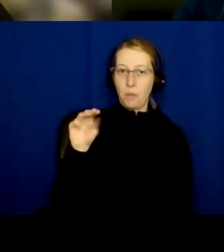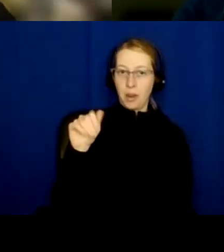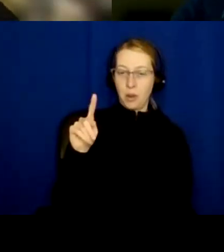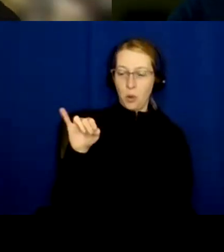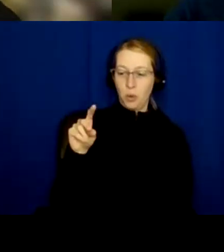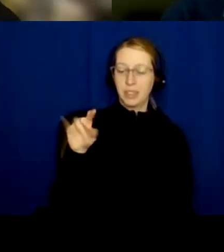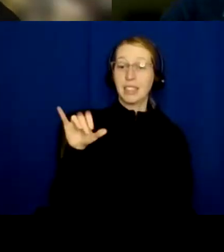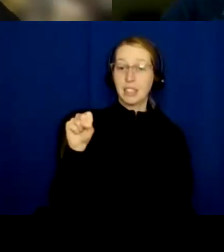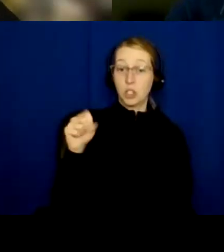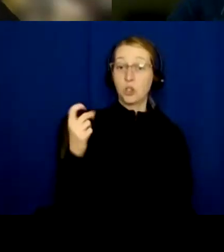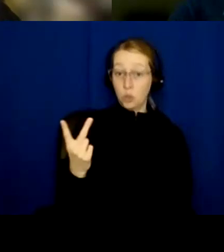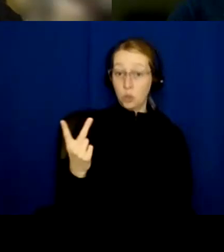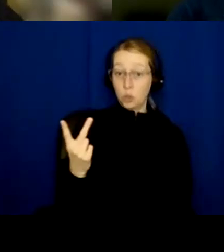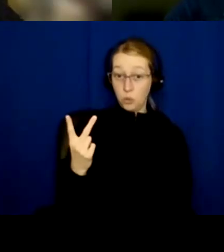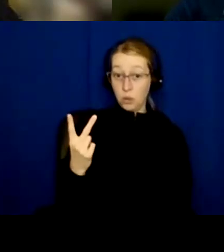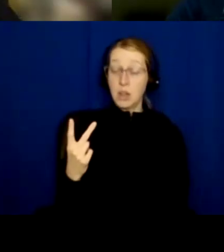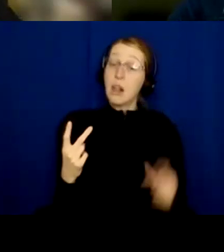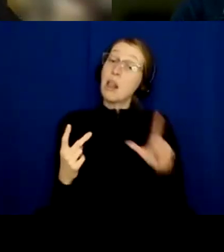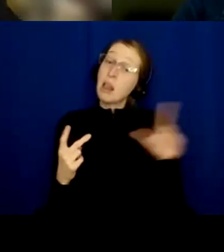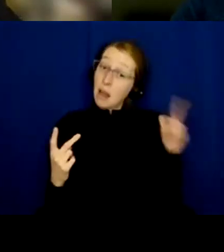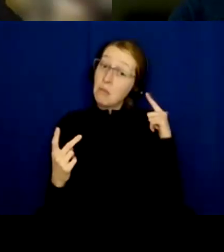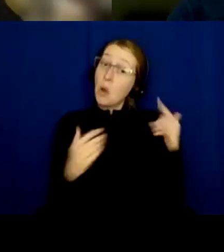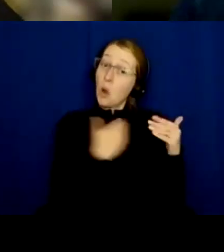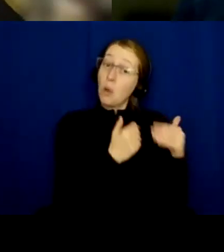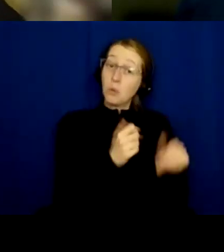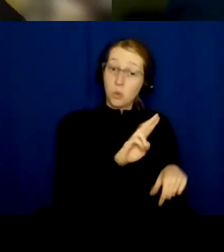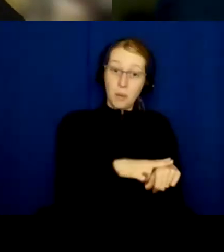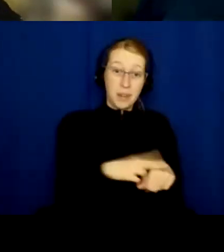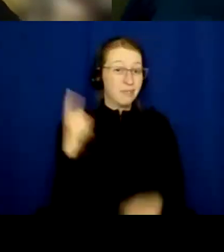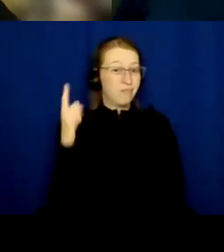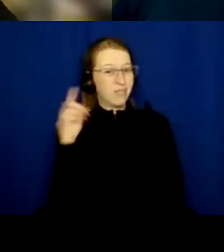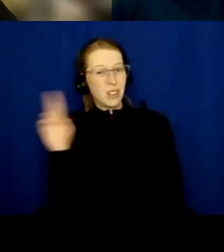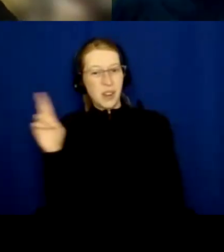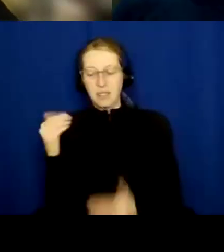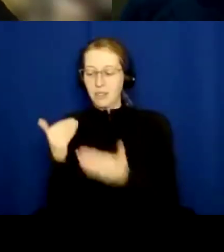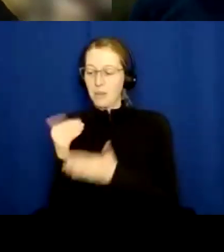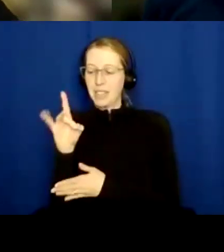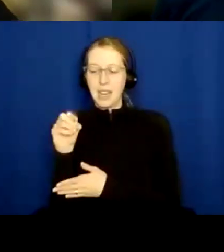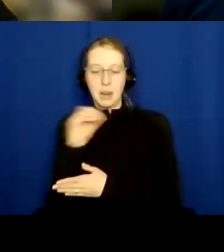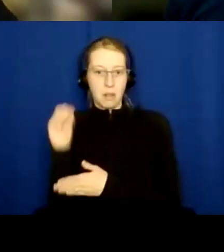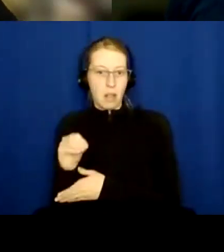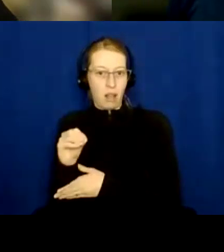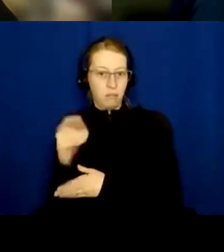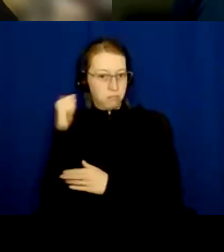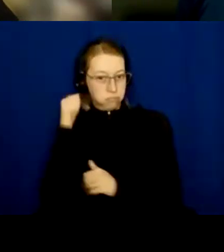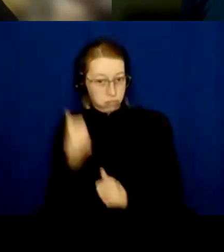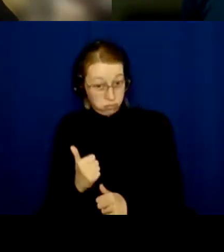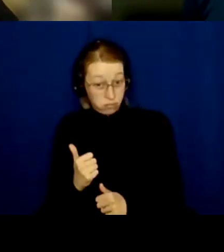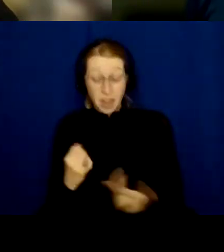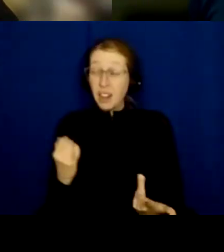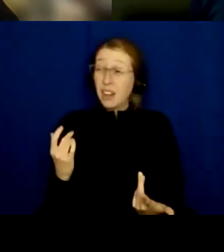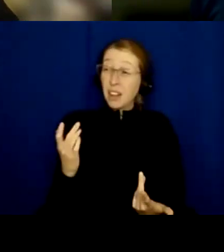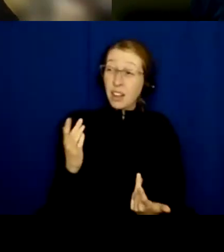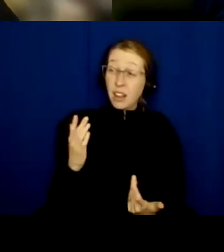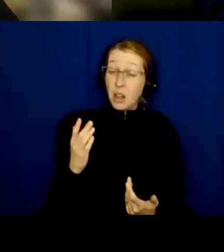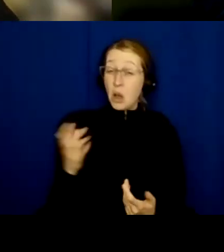left ear is still almost normal. Will I qualify for cochlear implant on my right ear? Will it help, or hearing aid